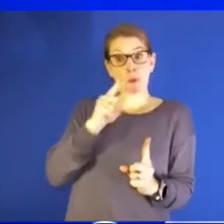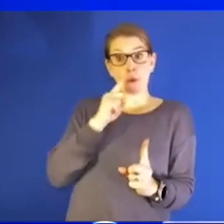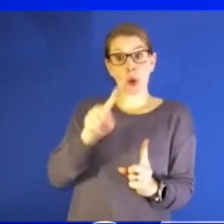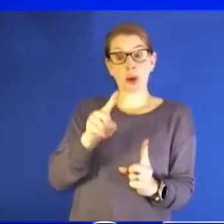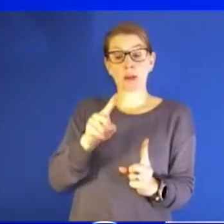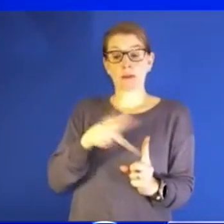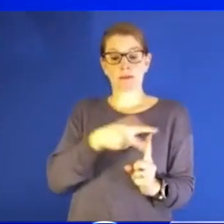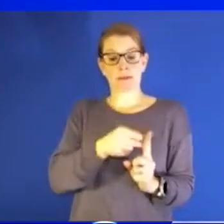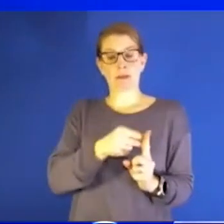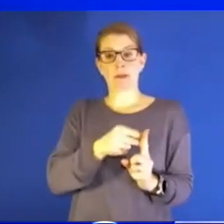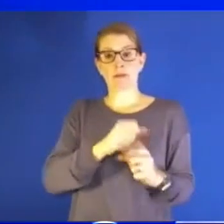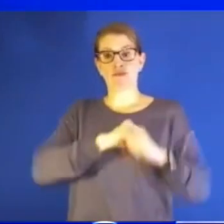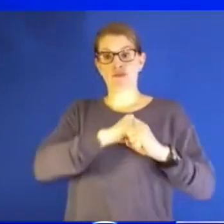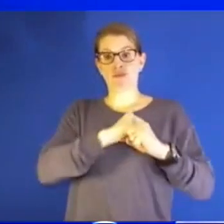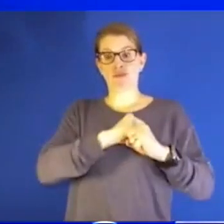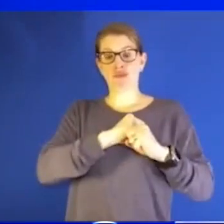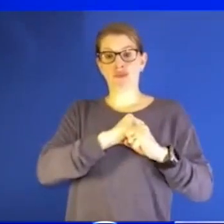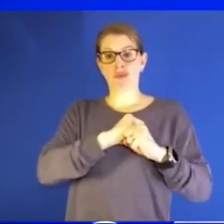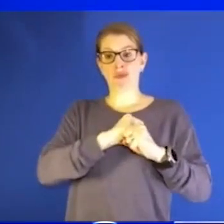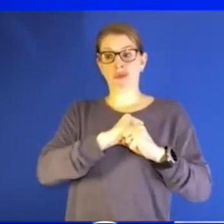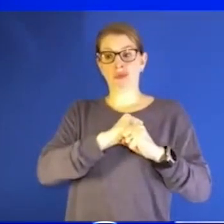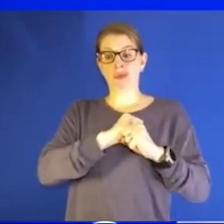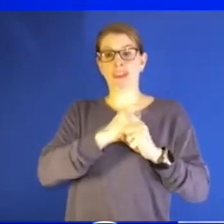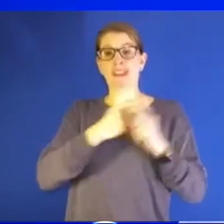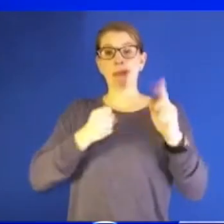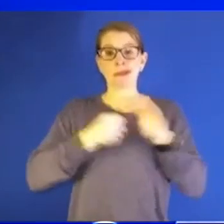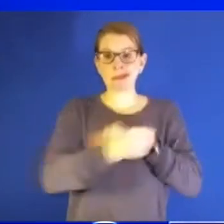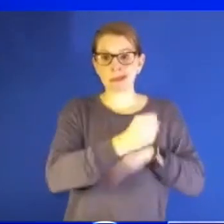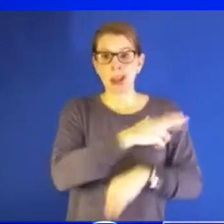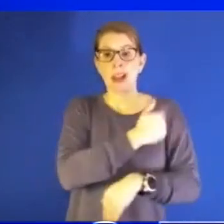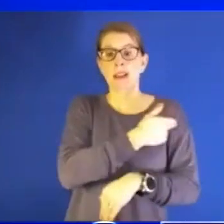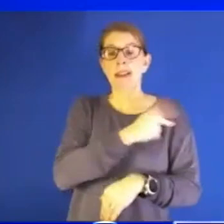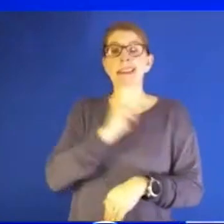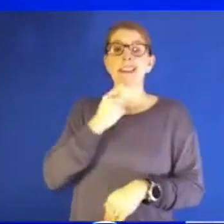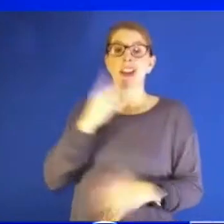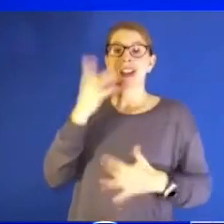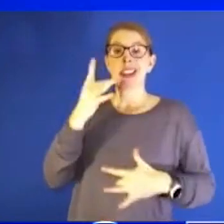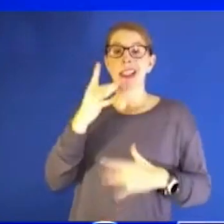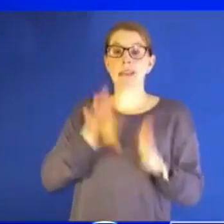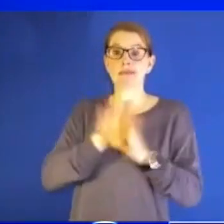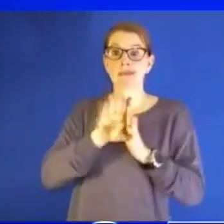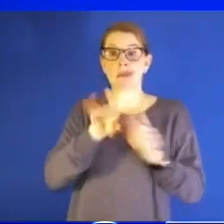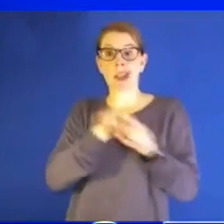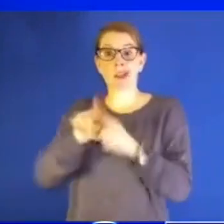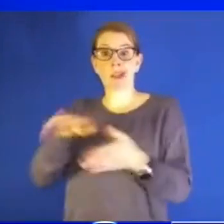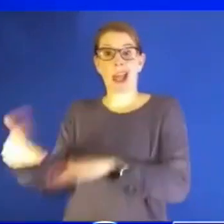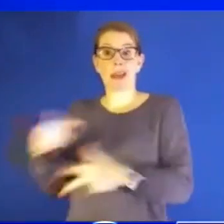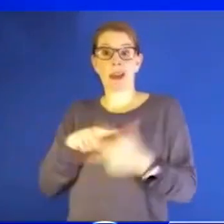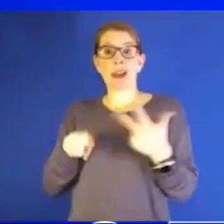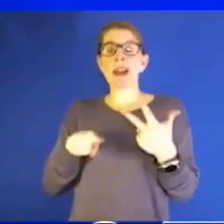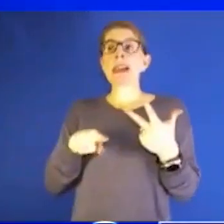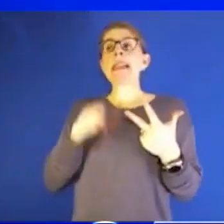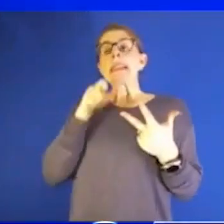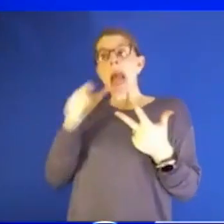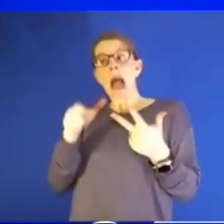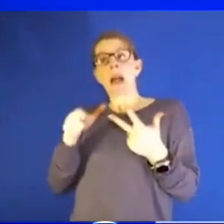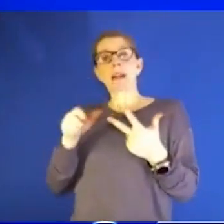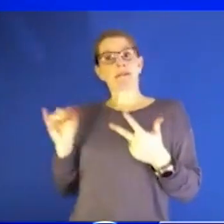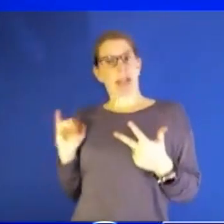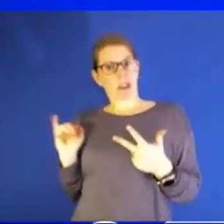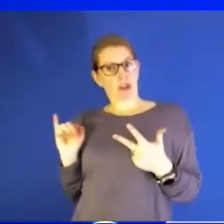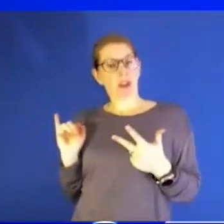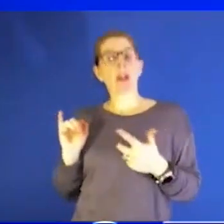meant to protect against hospitalization, severe disease, and death, not necessarily against infection, although we know it has that benefit in